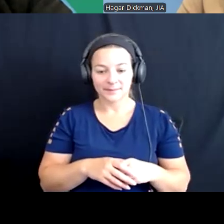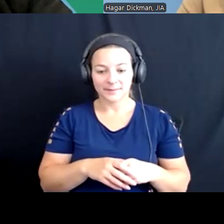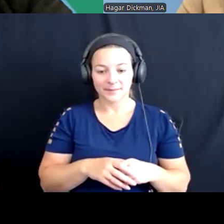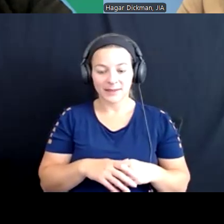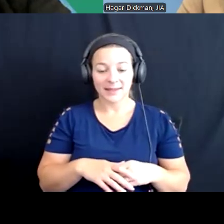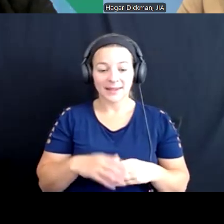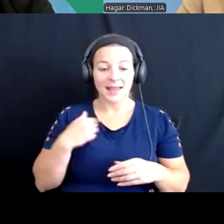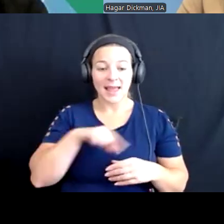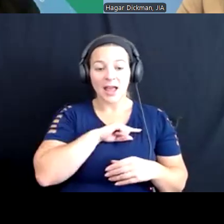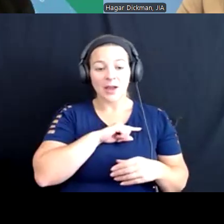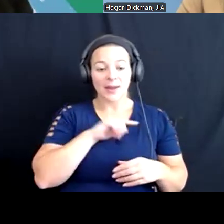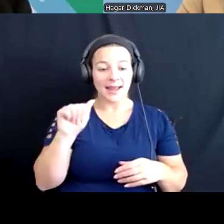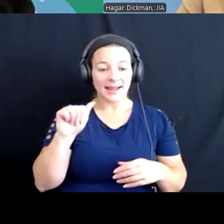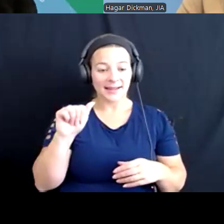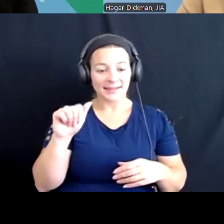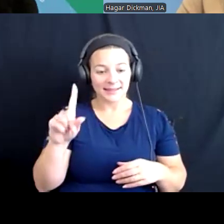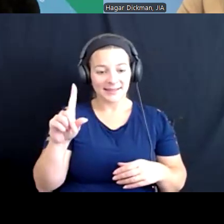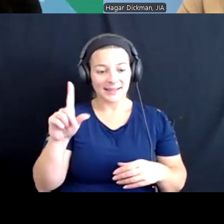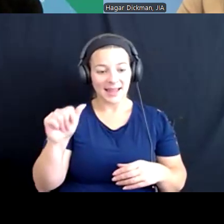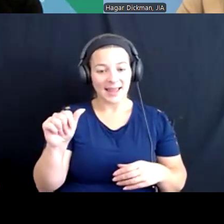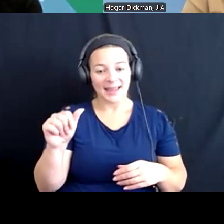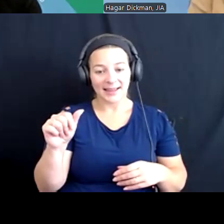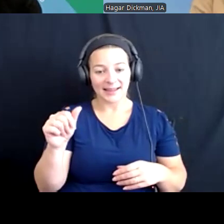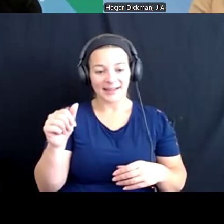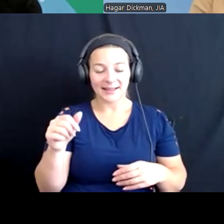Our ADA is limited,